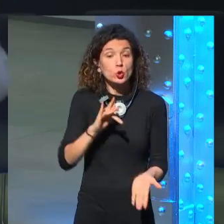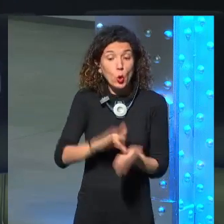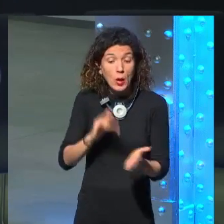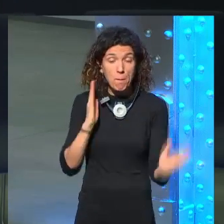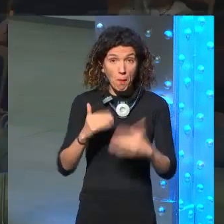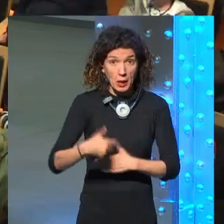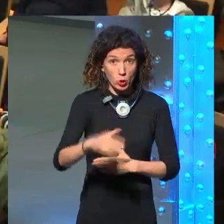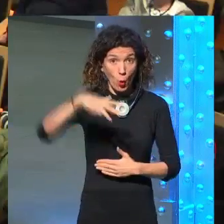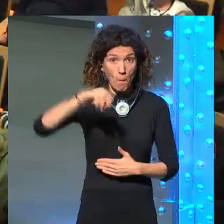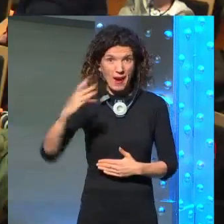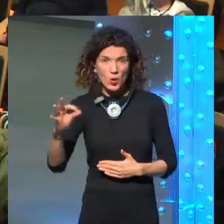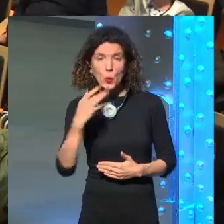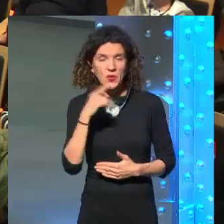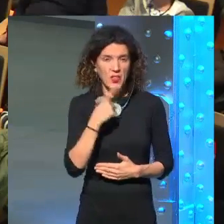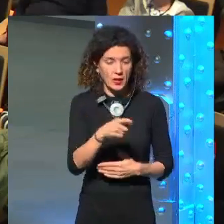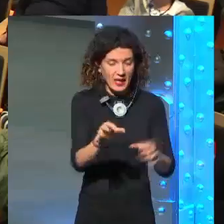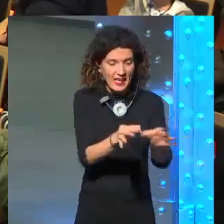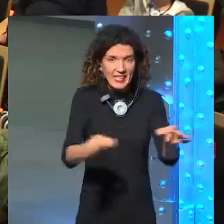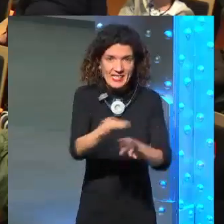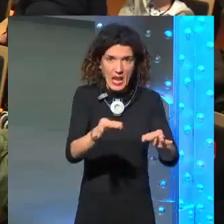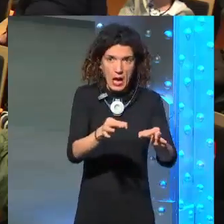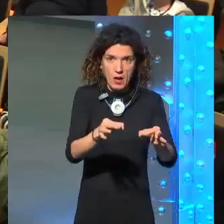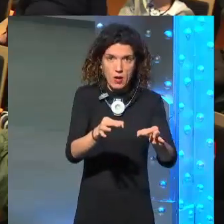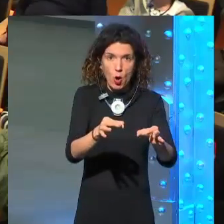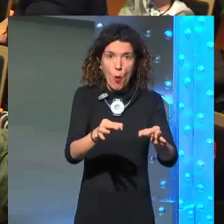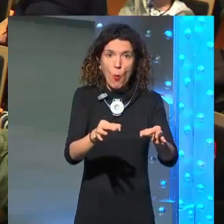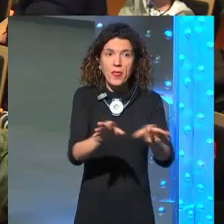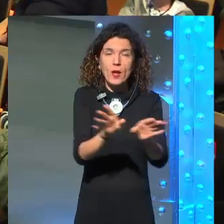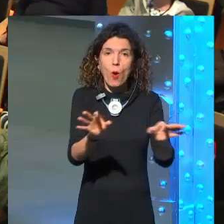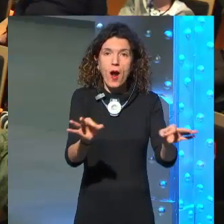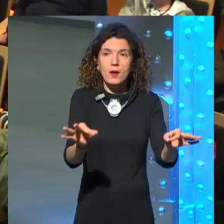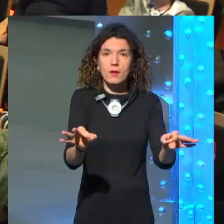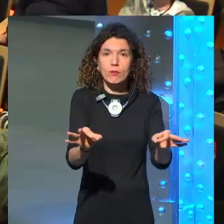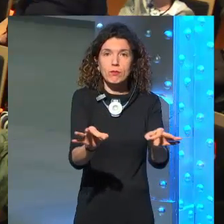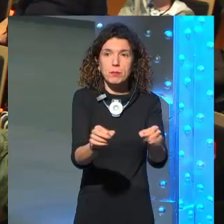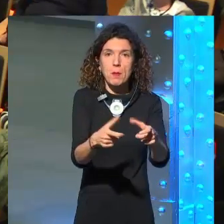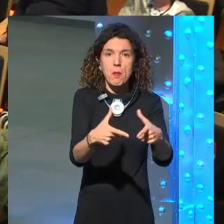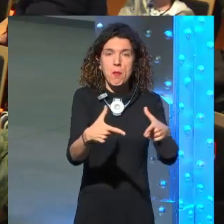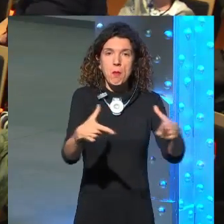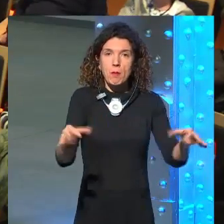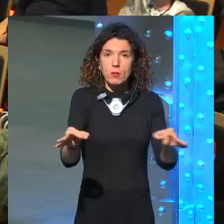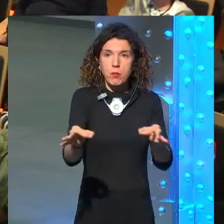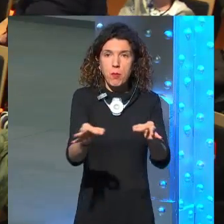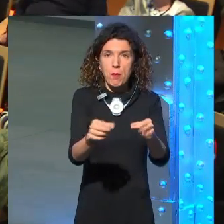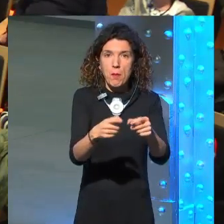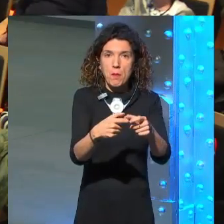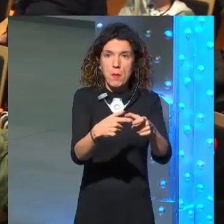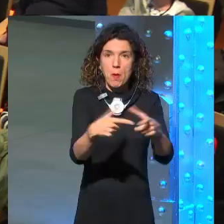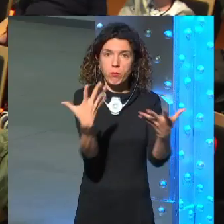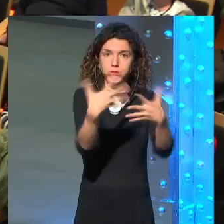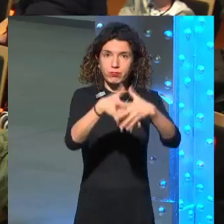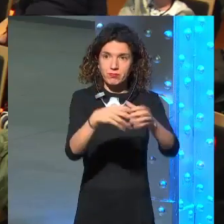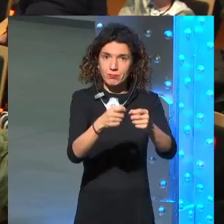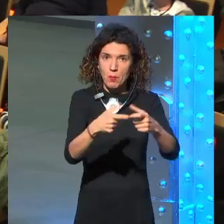Marcus proposes is, shall we reach at some point in time a moment where these islands will start